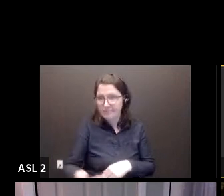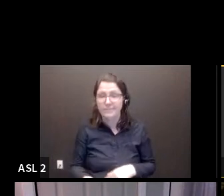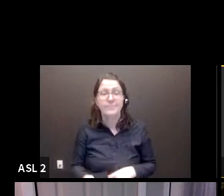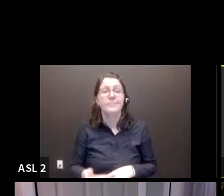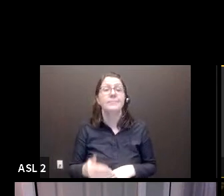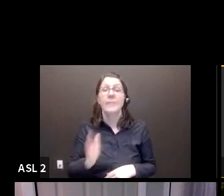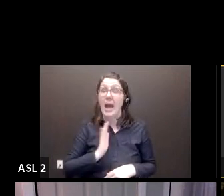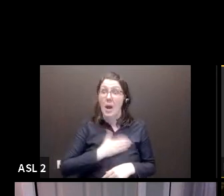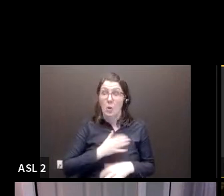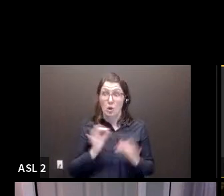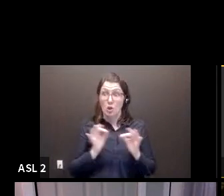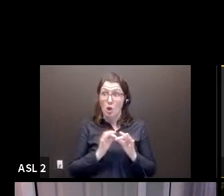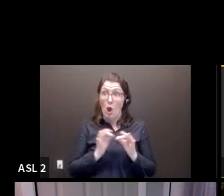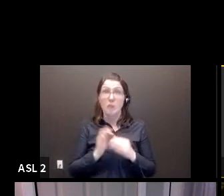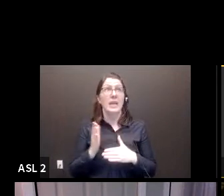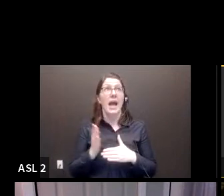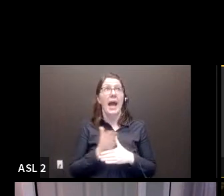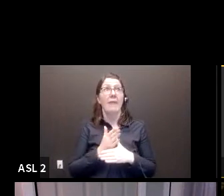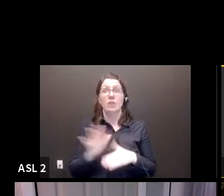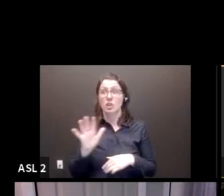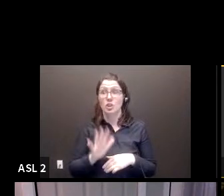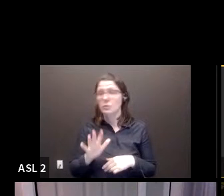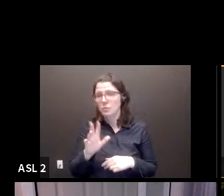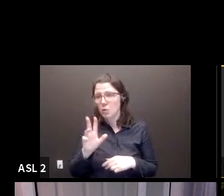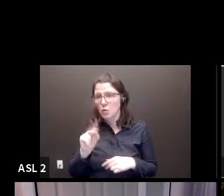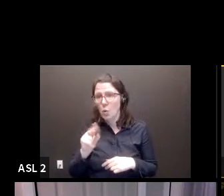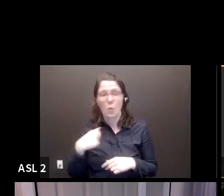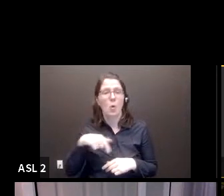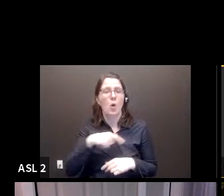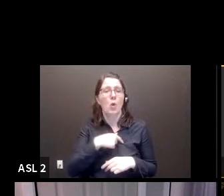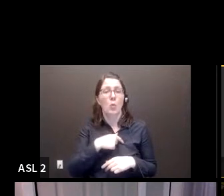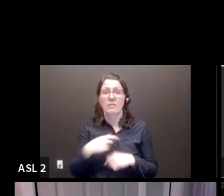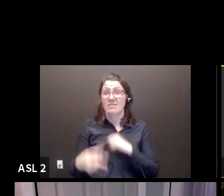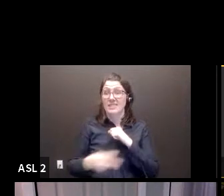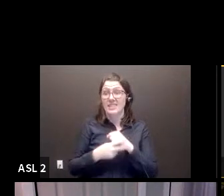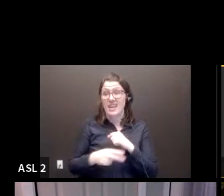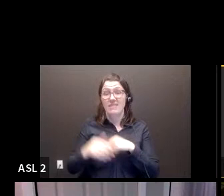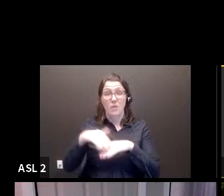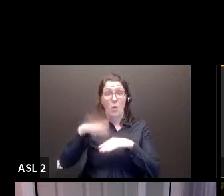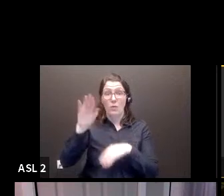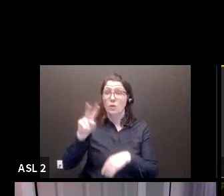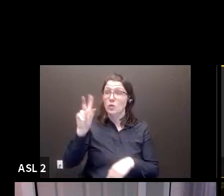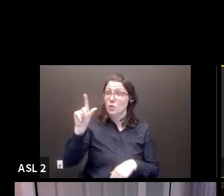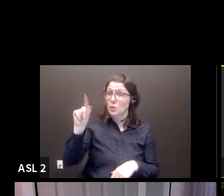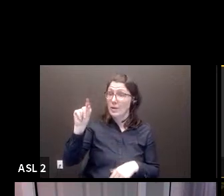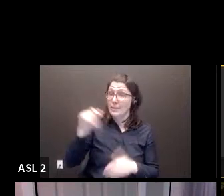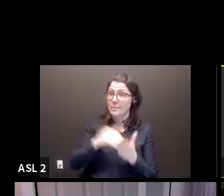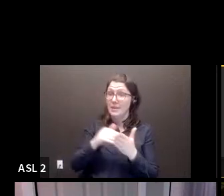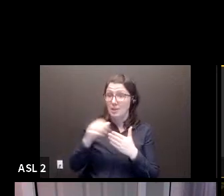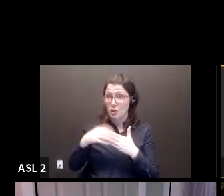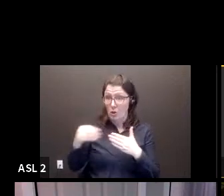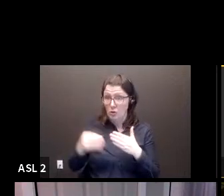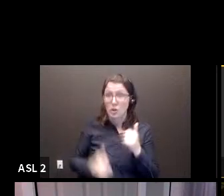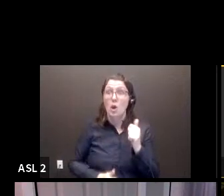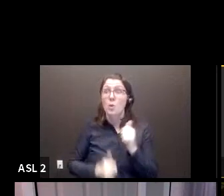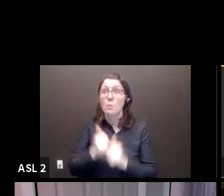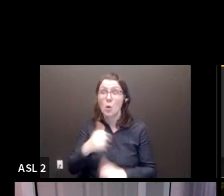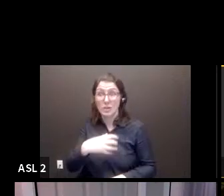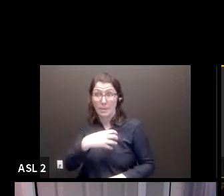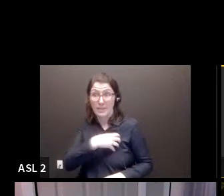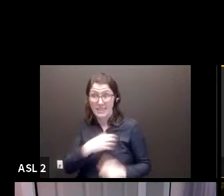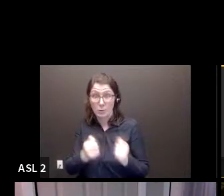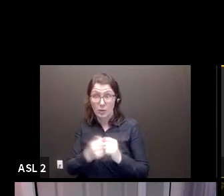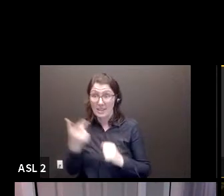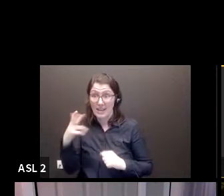we've done our we've done over 20 million dollars of efficiency savings a lot of that has come on our civilian staff while there is the